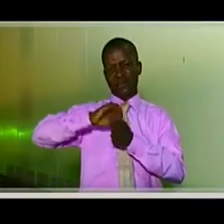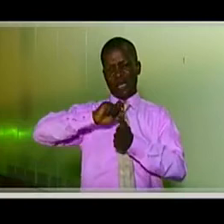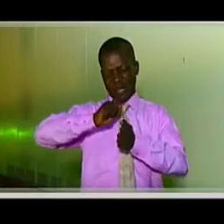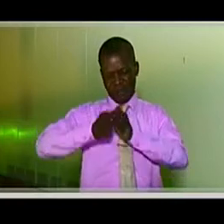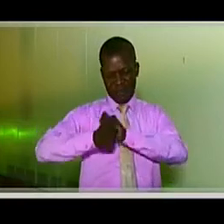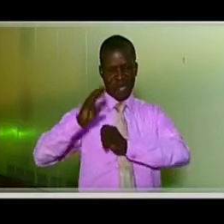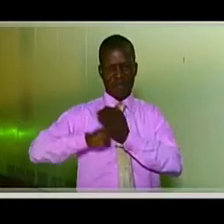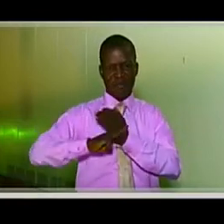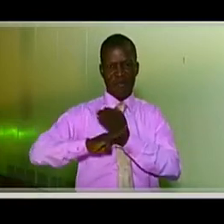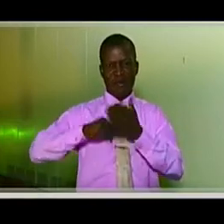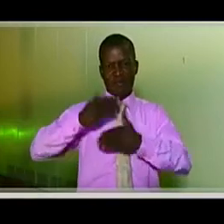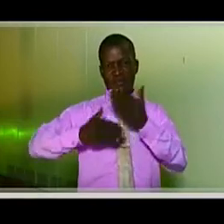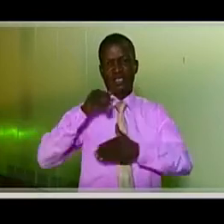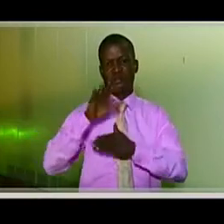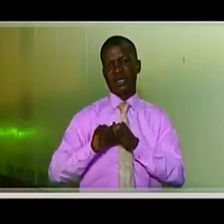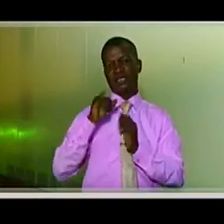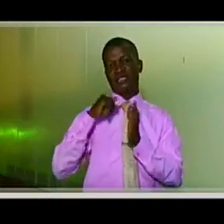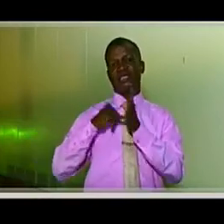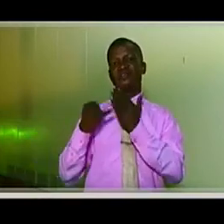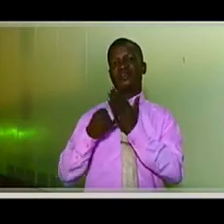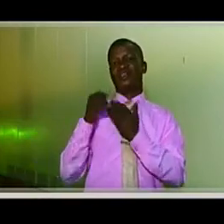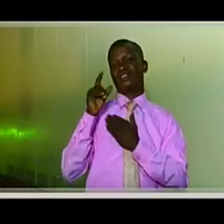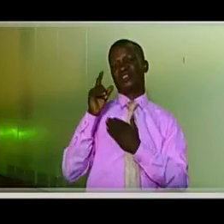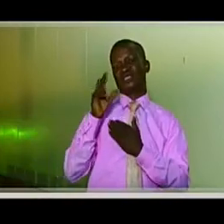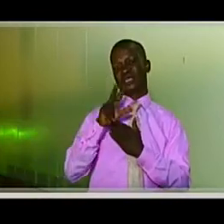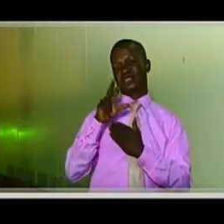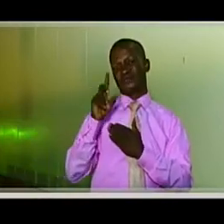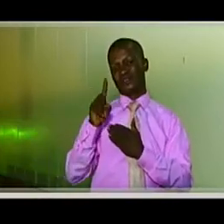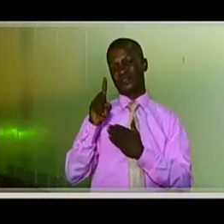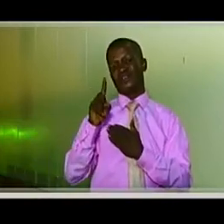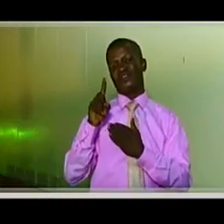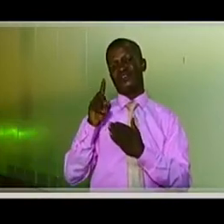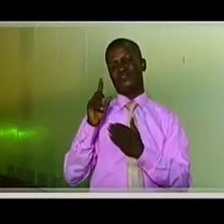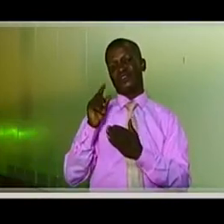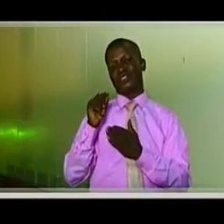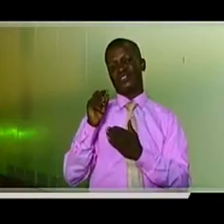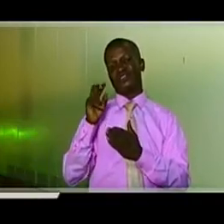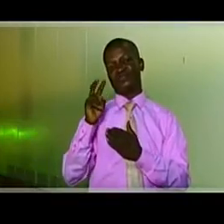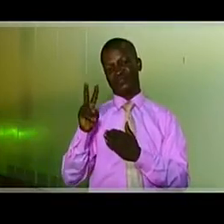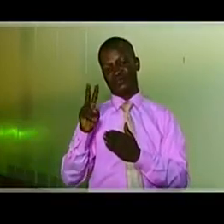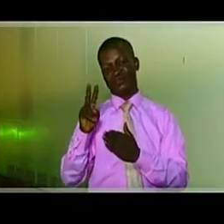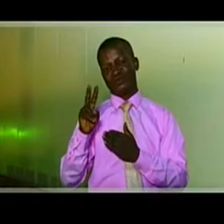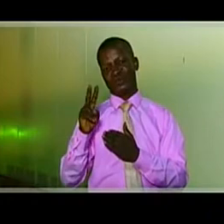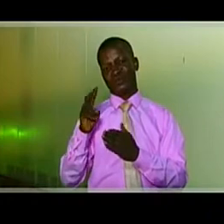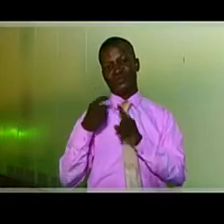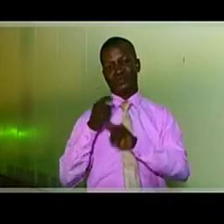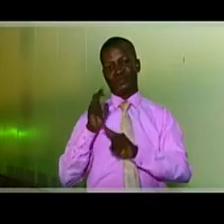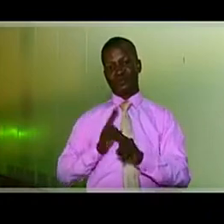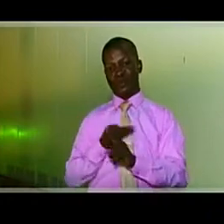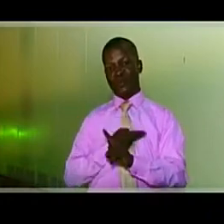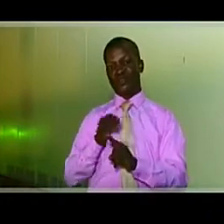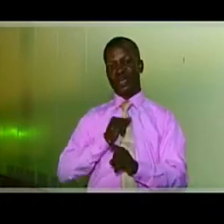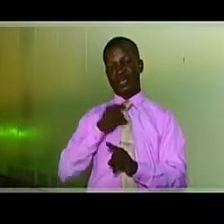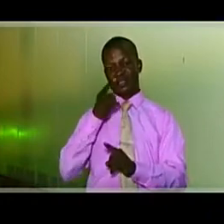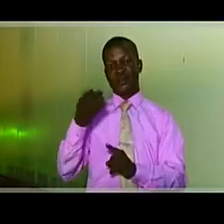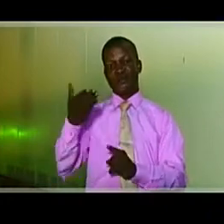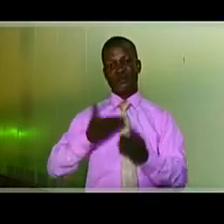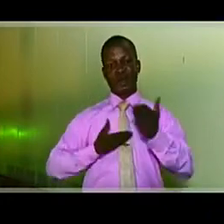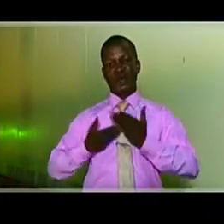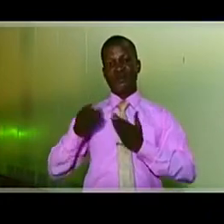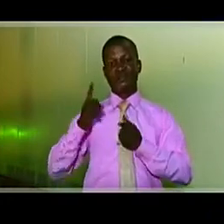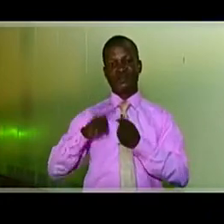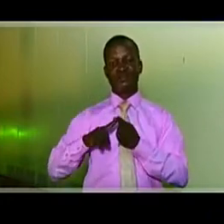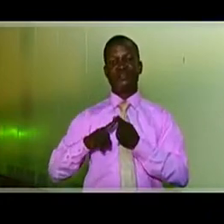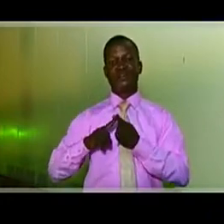by January 31st, 2022. On behalf of all of us, I say welcome to the Citizens Town